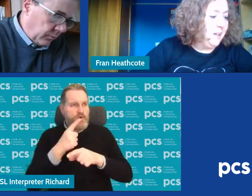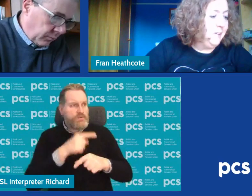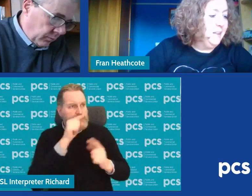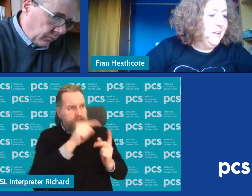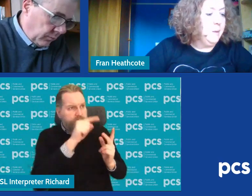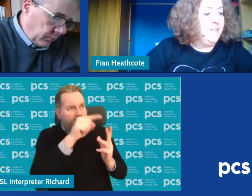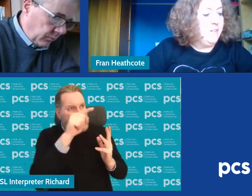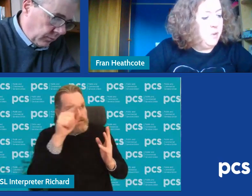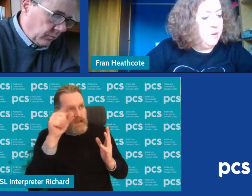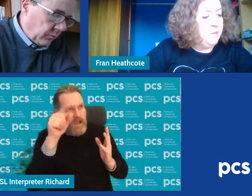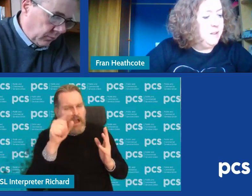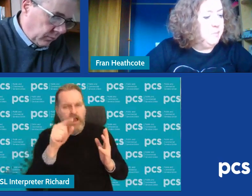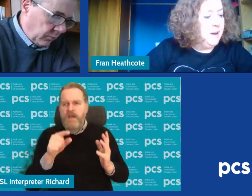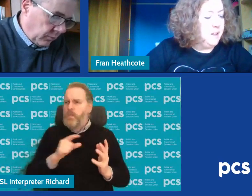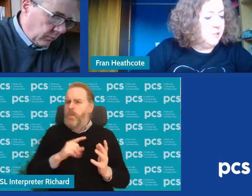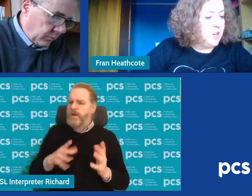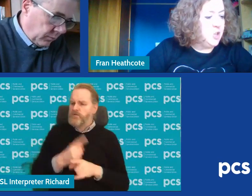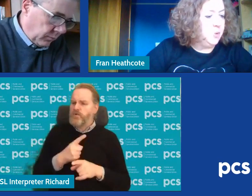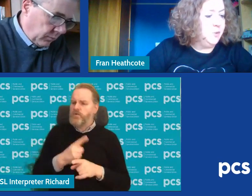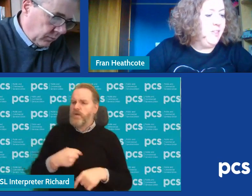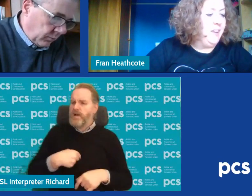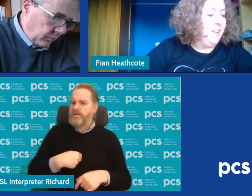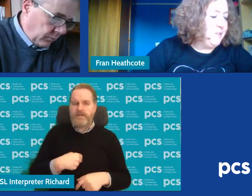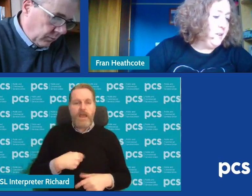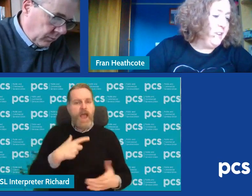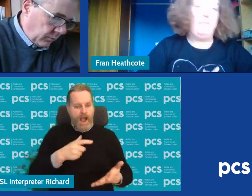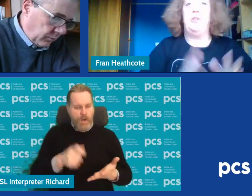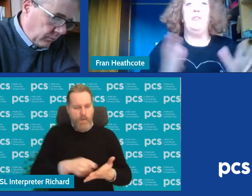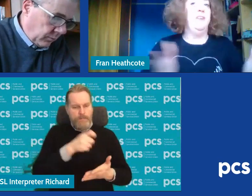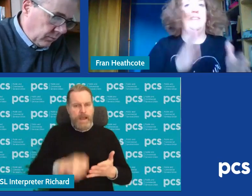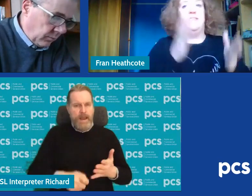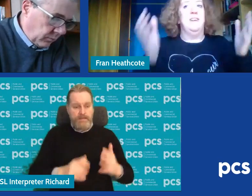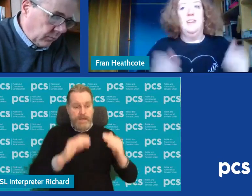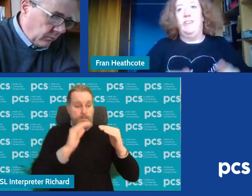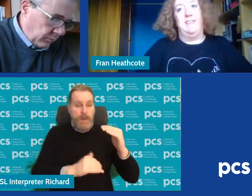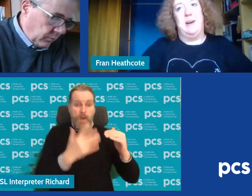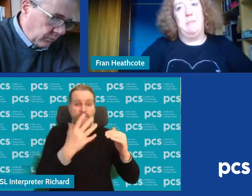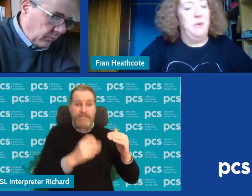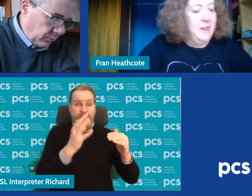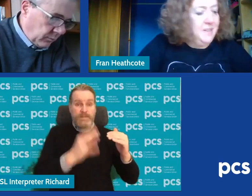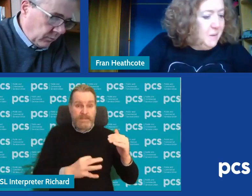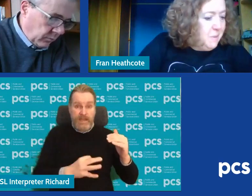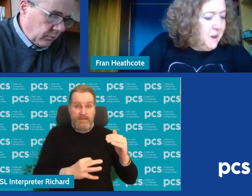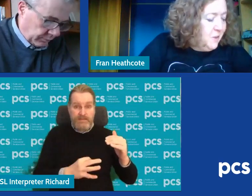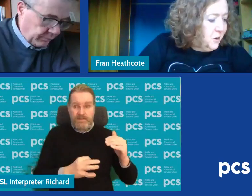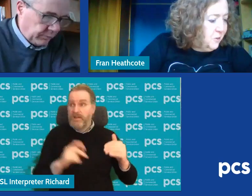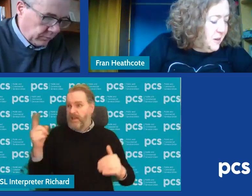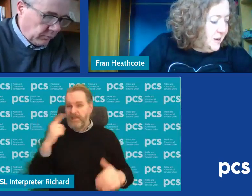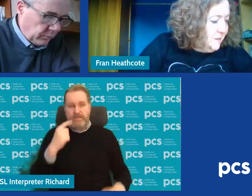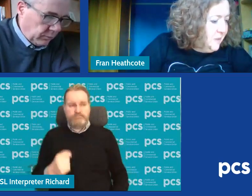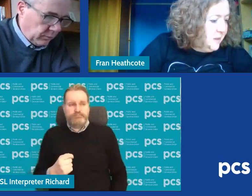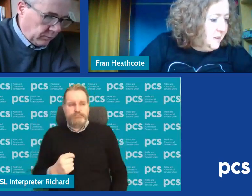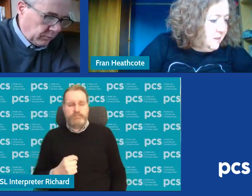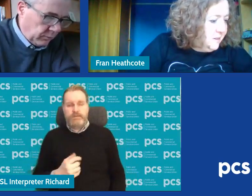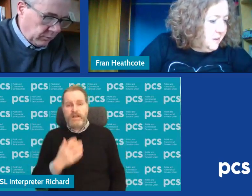next ballot, because if we don't make the threshold, they'll think they don't need to bother. And that's the exact point, isn't it, Bev?